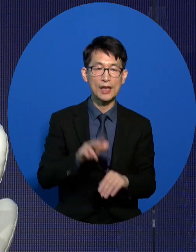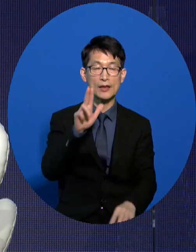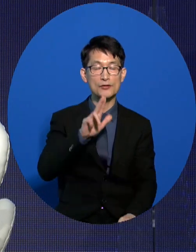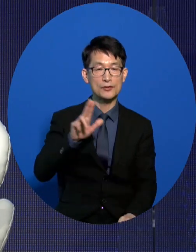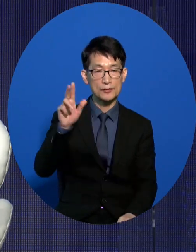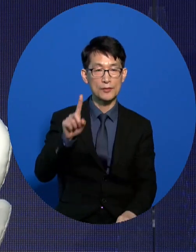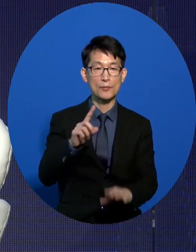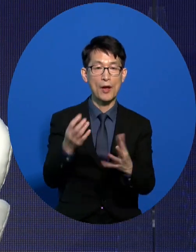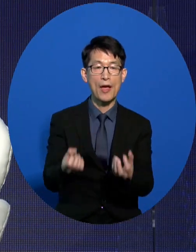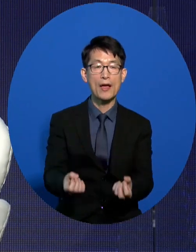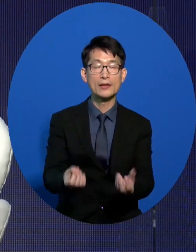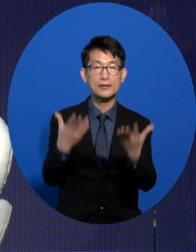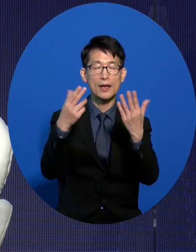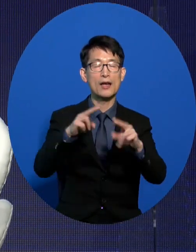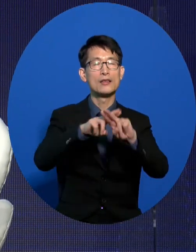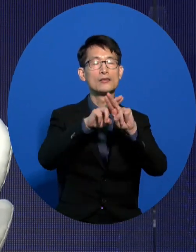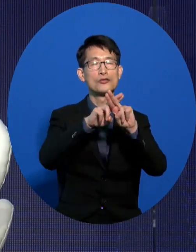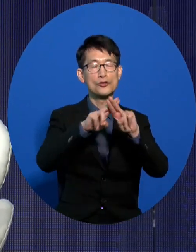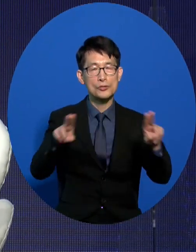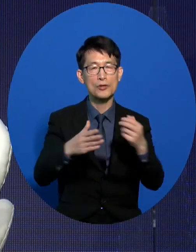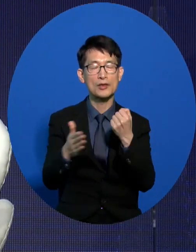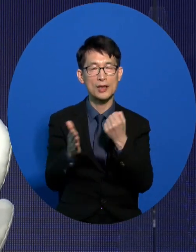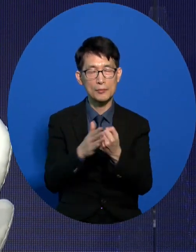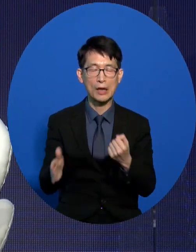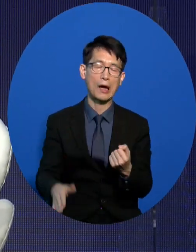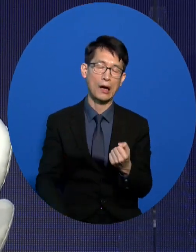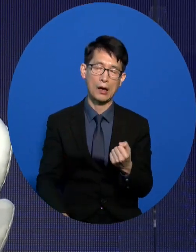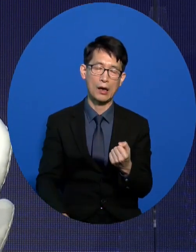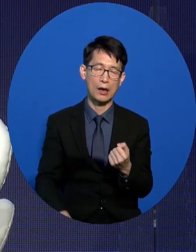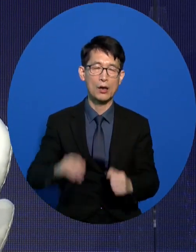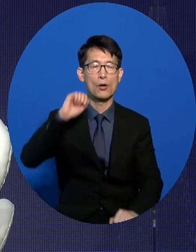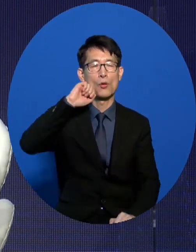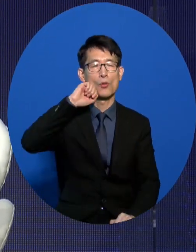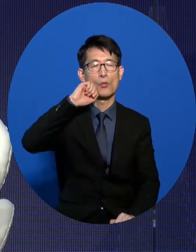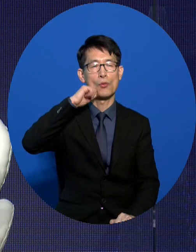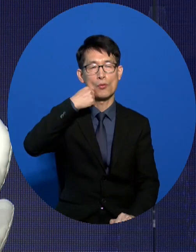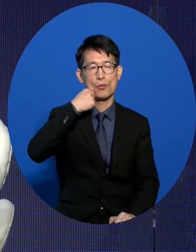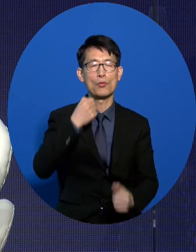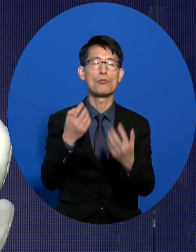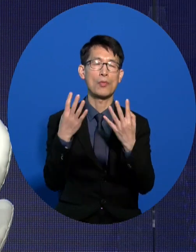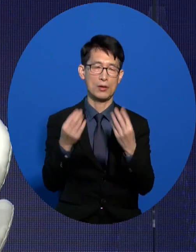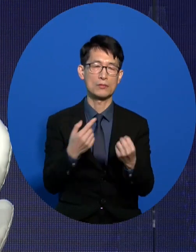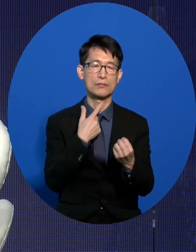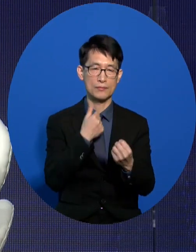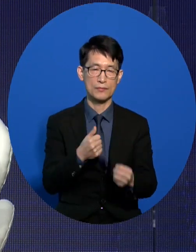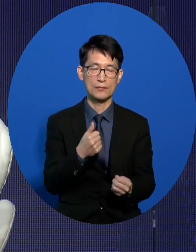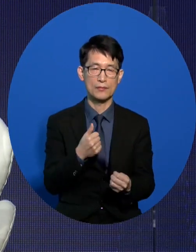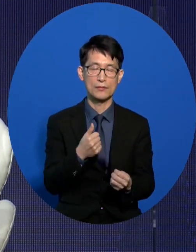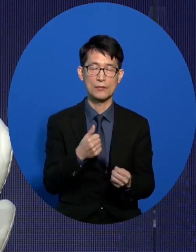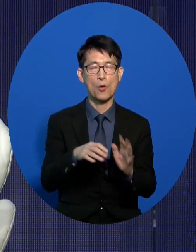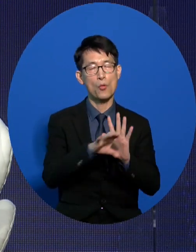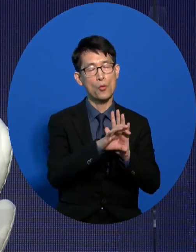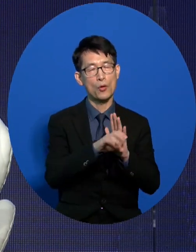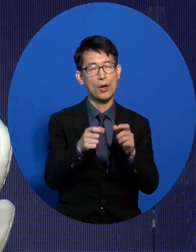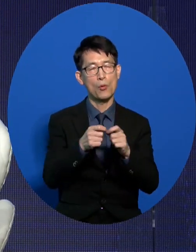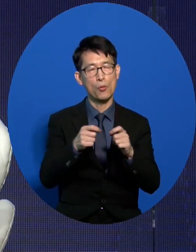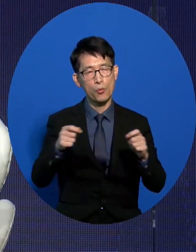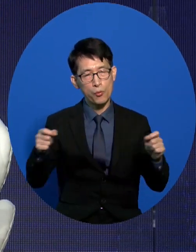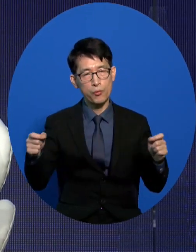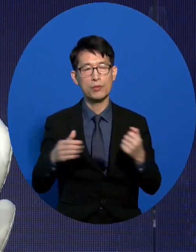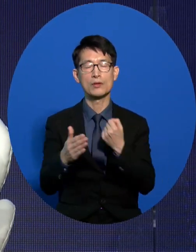the cancellation of our events. And as COVID became prolonged, many of the offline